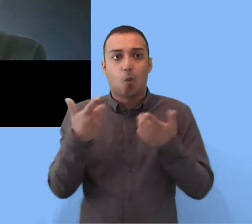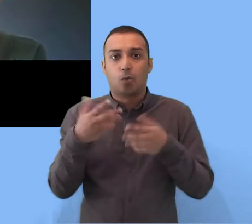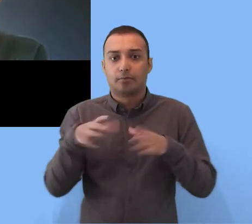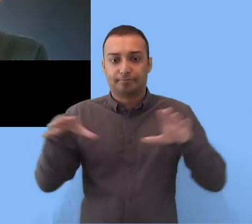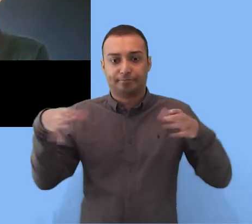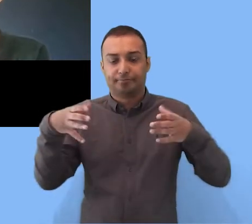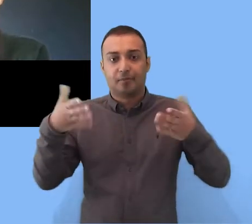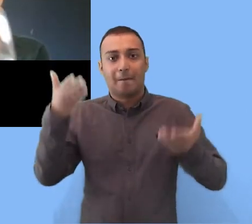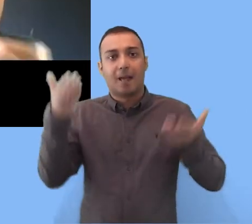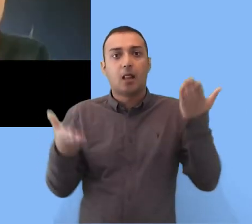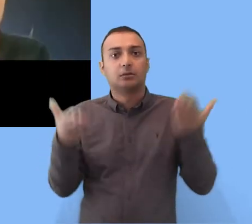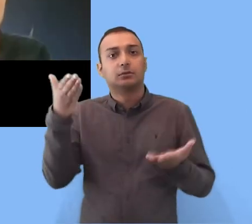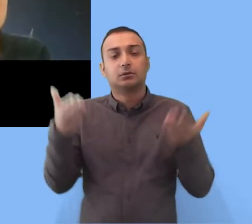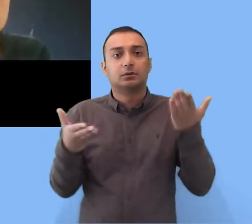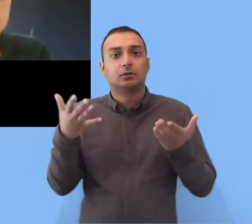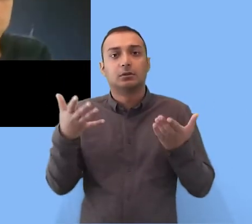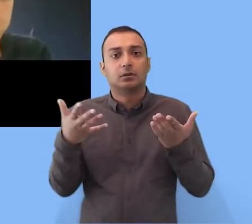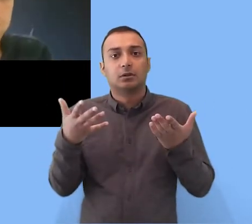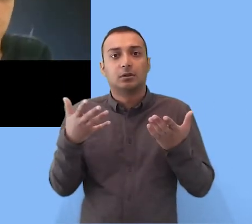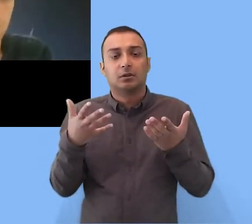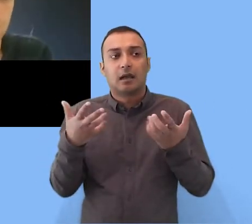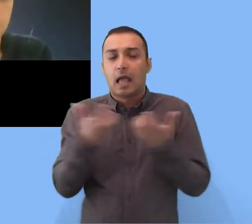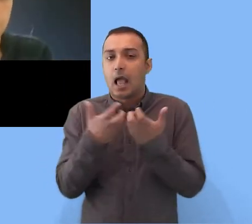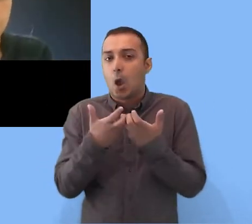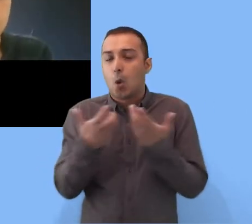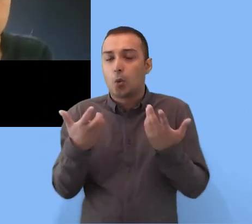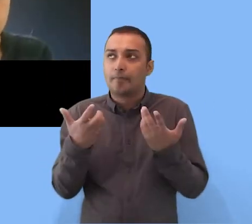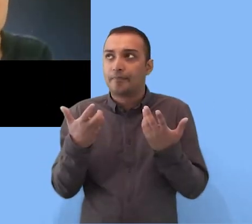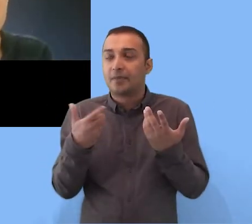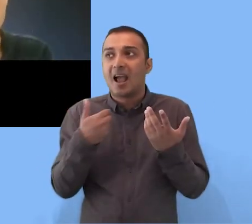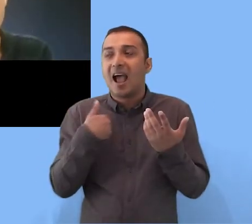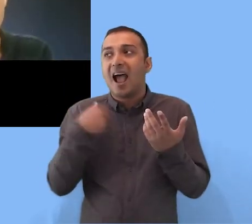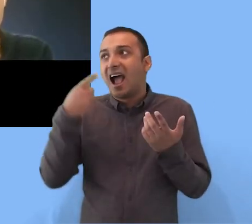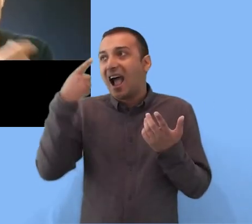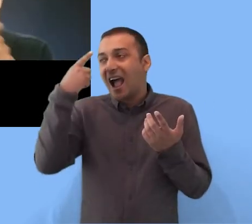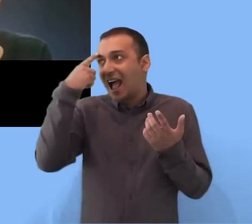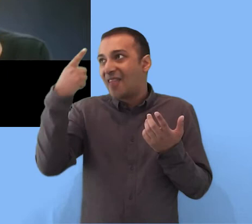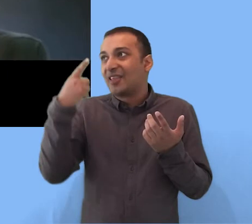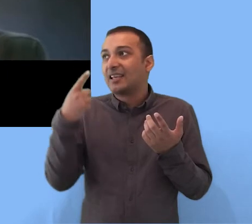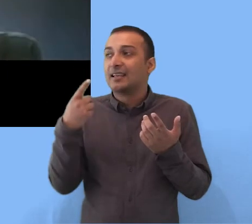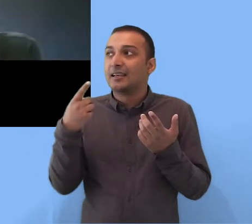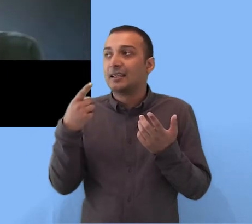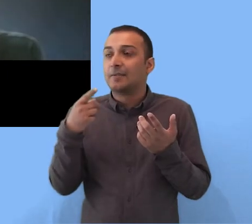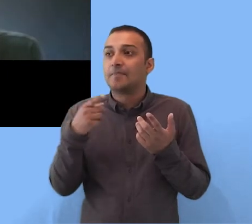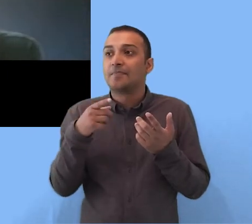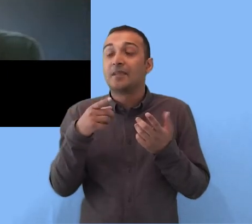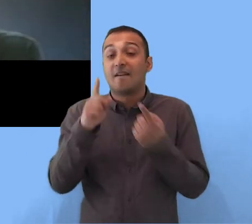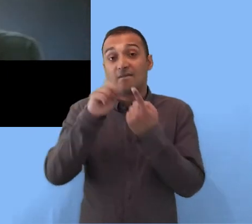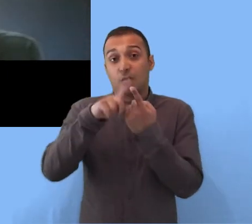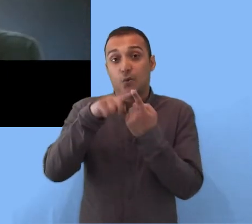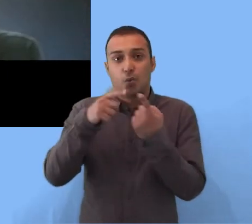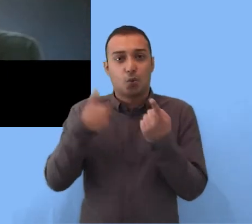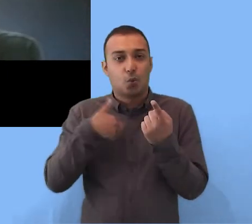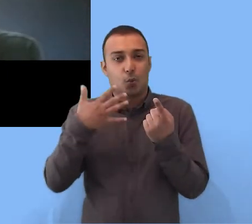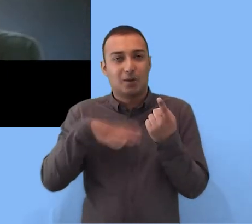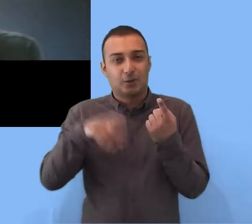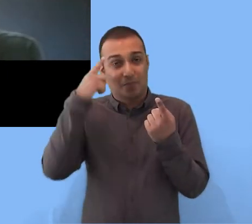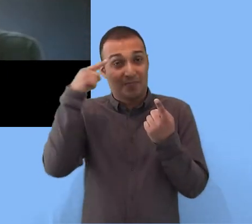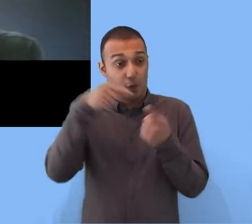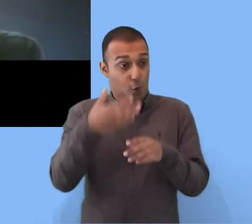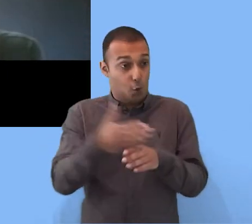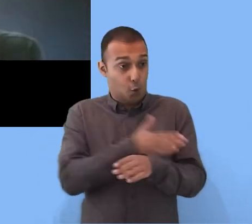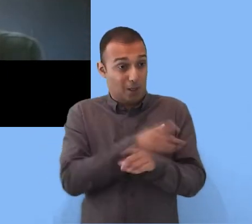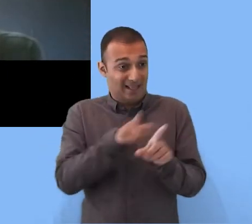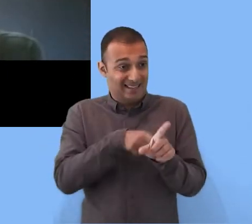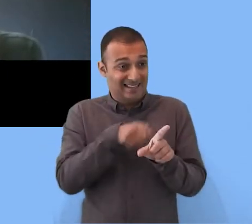I think there's the wider question is, how can we raise the status of the early years itself? Because the